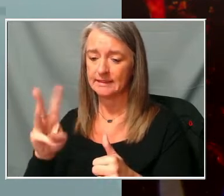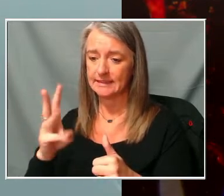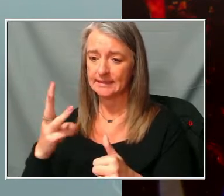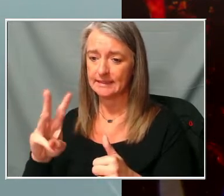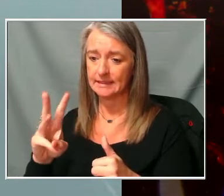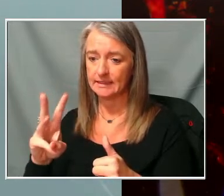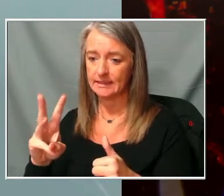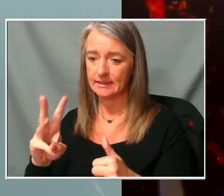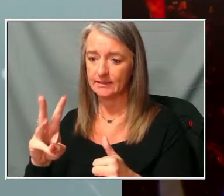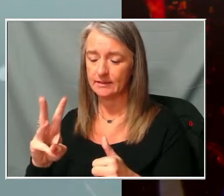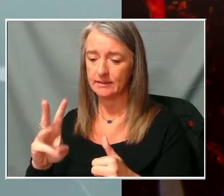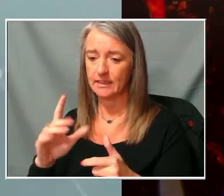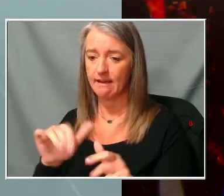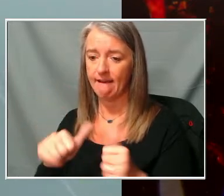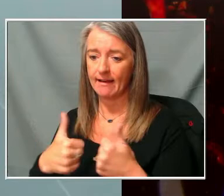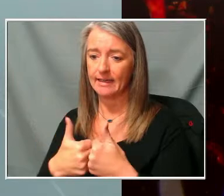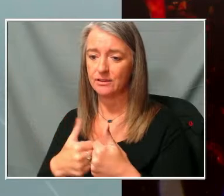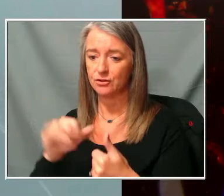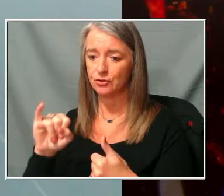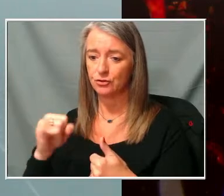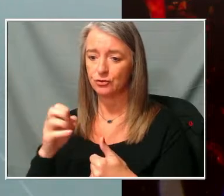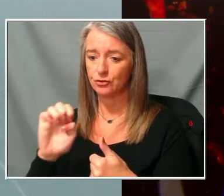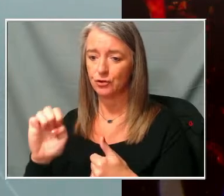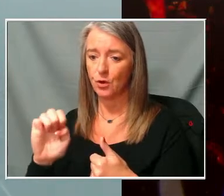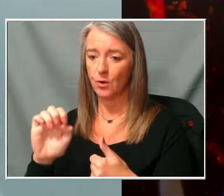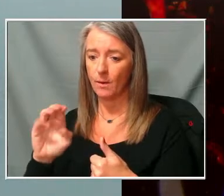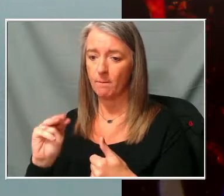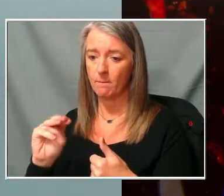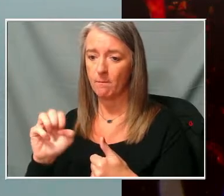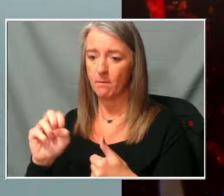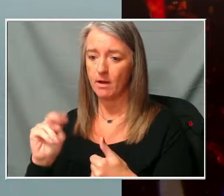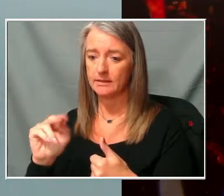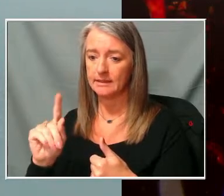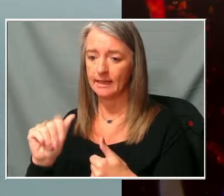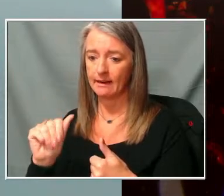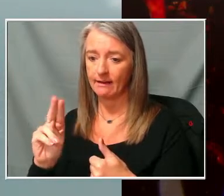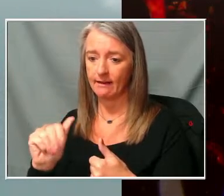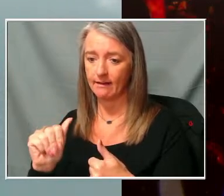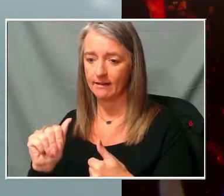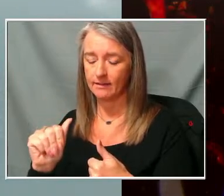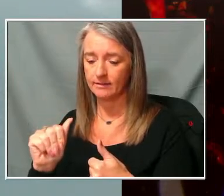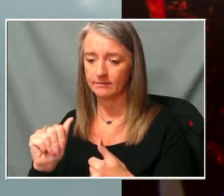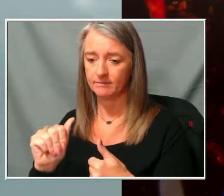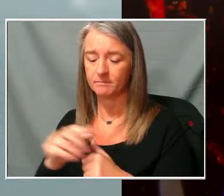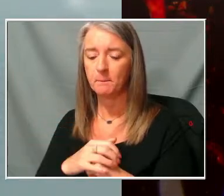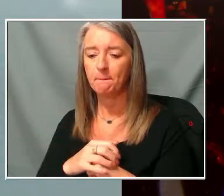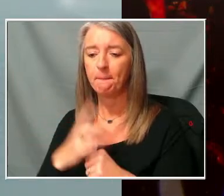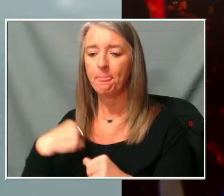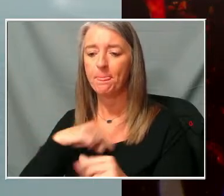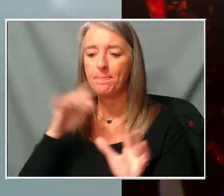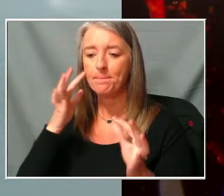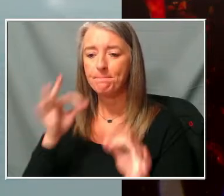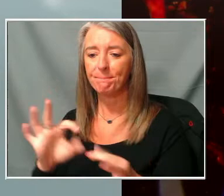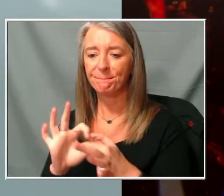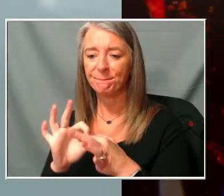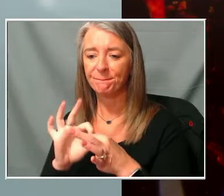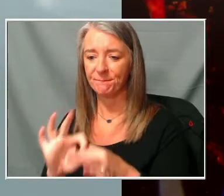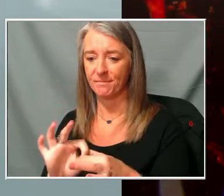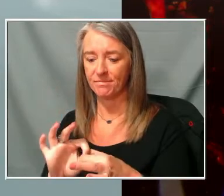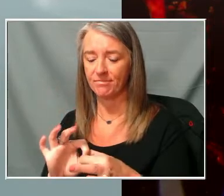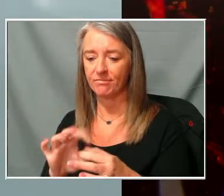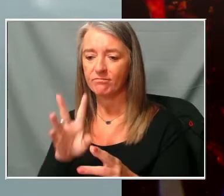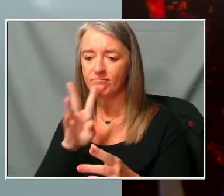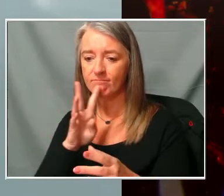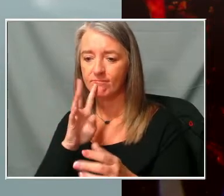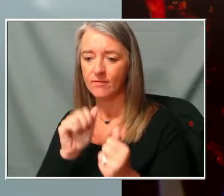Joe Montana. So another Chief great. So we definitely had our ties, and I even talking to him about